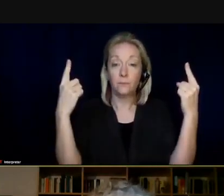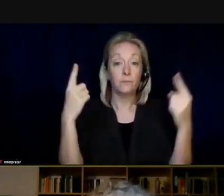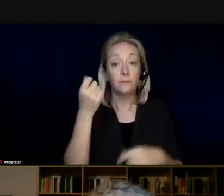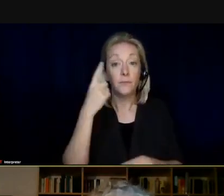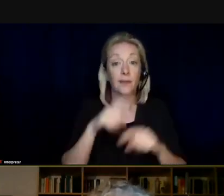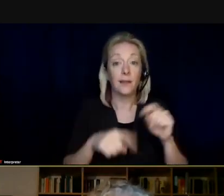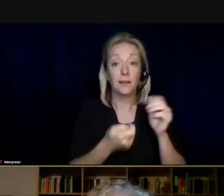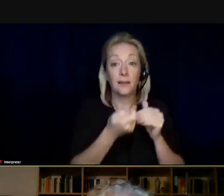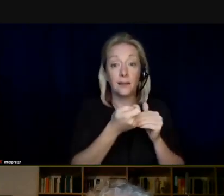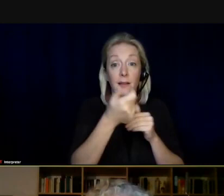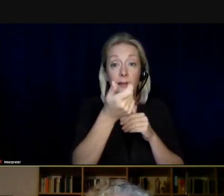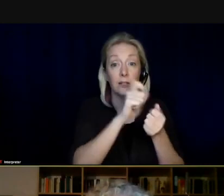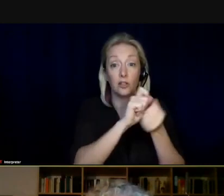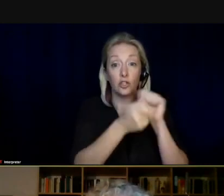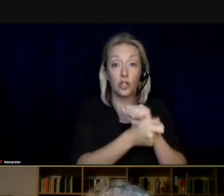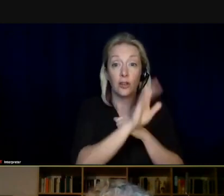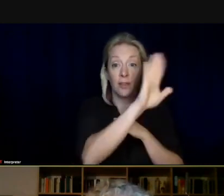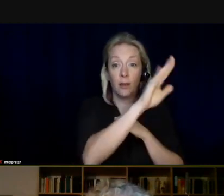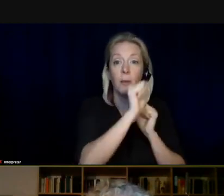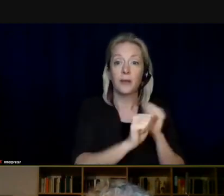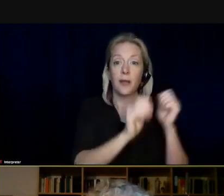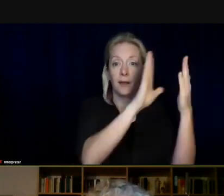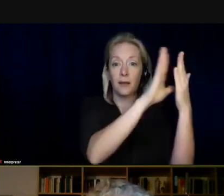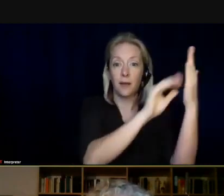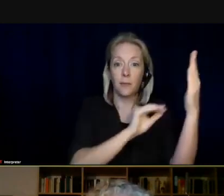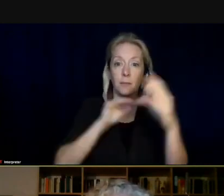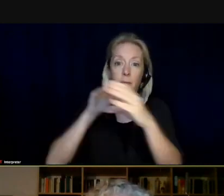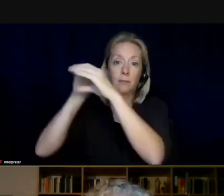bank. But you can make a copy for yourself.